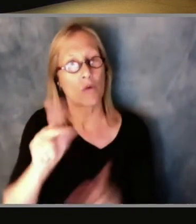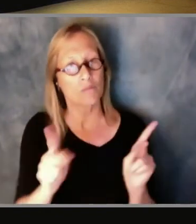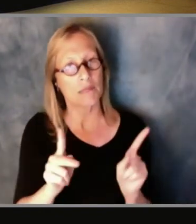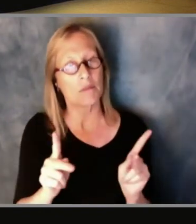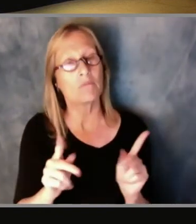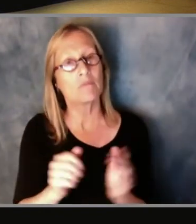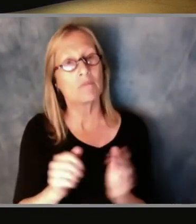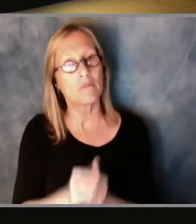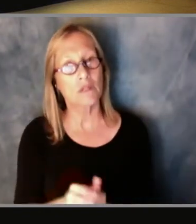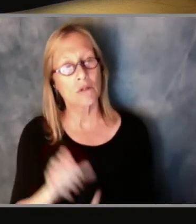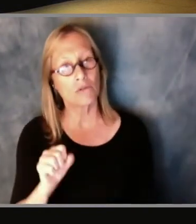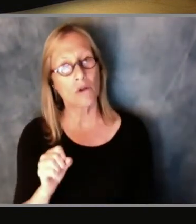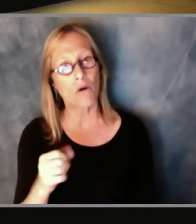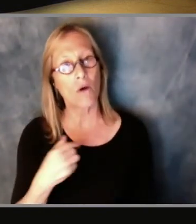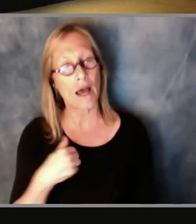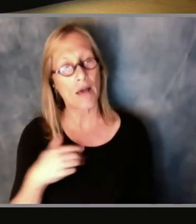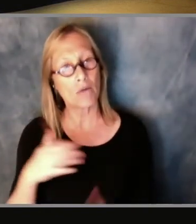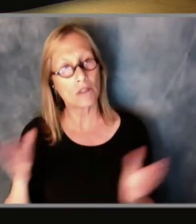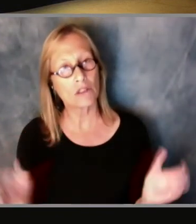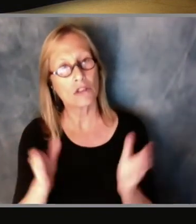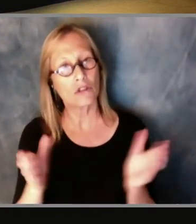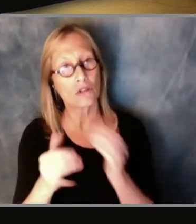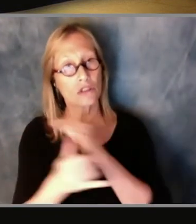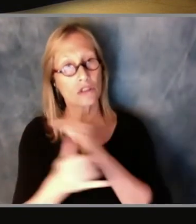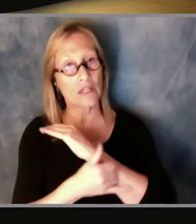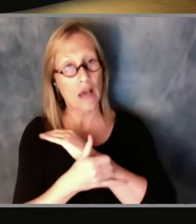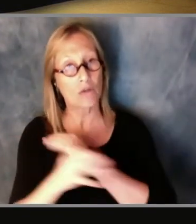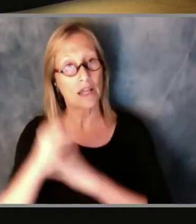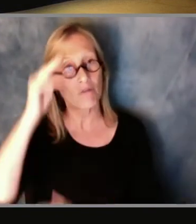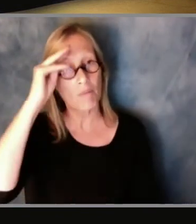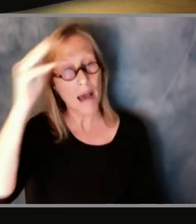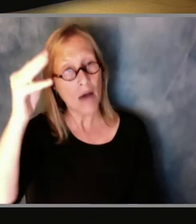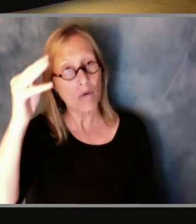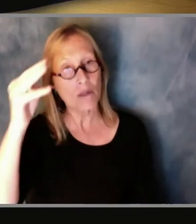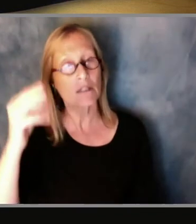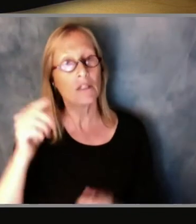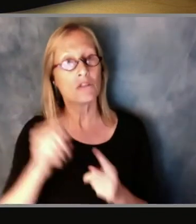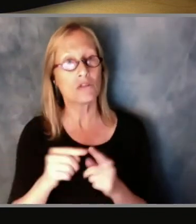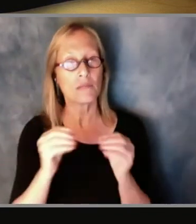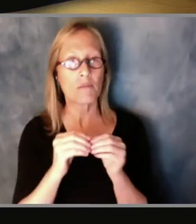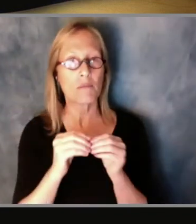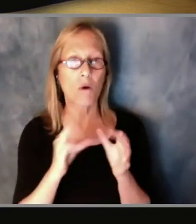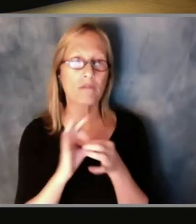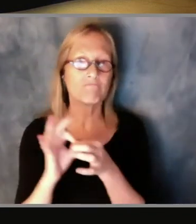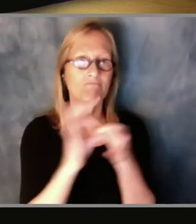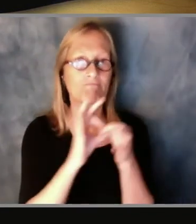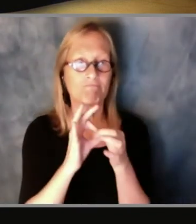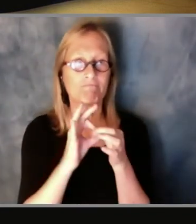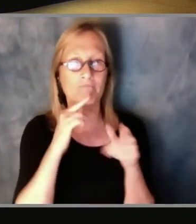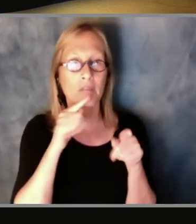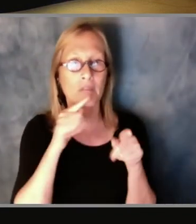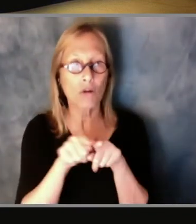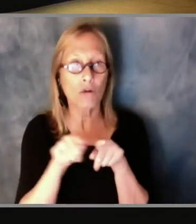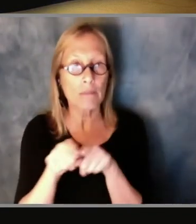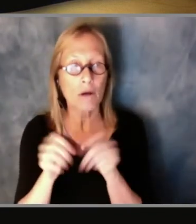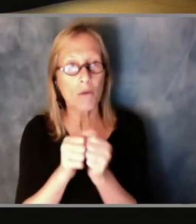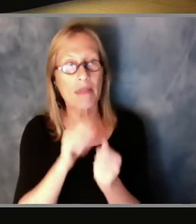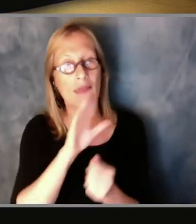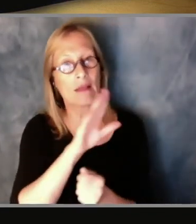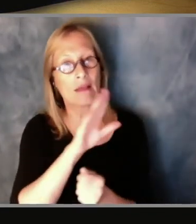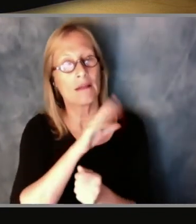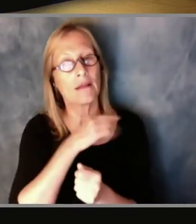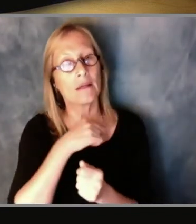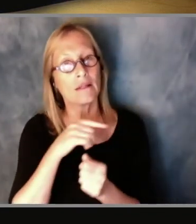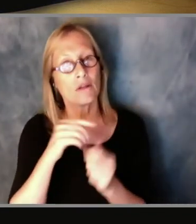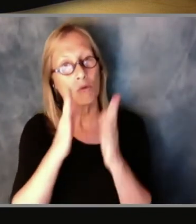would encourage the County of Maui to be more unified in our request to the state to